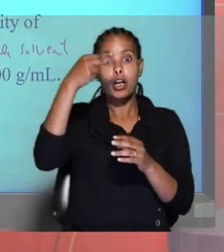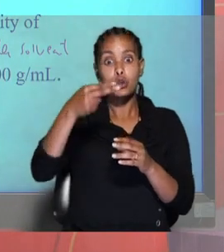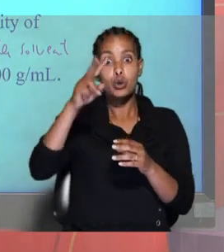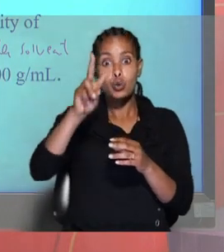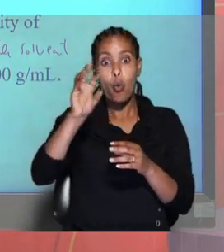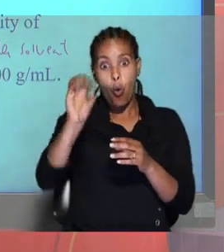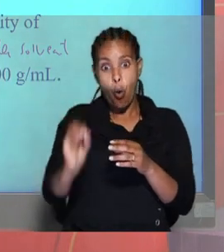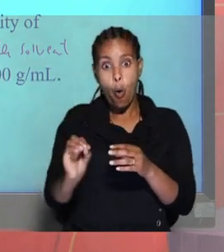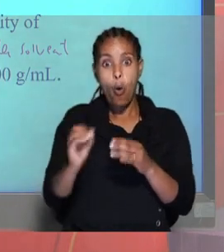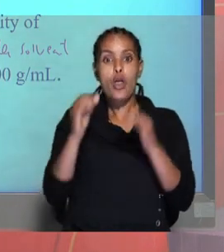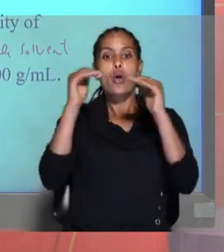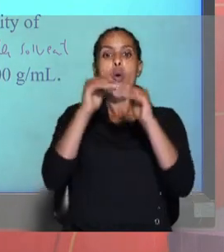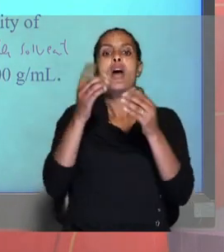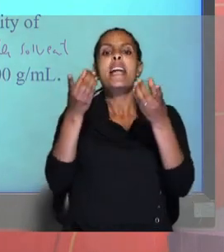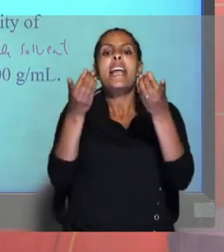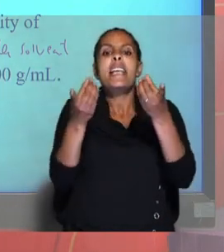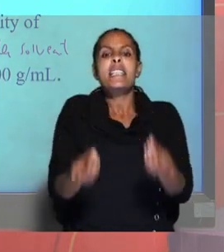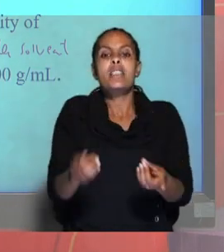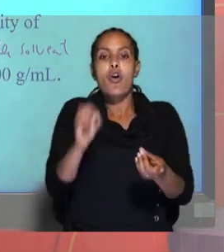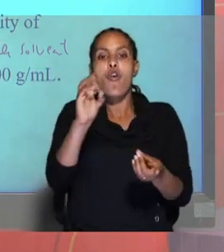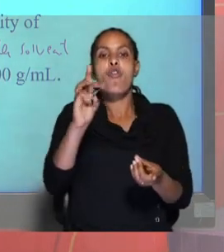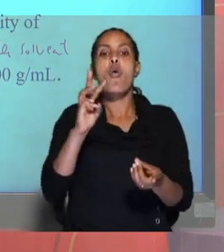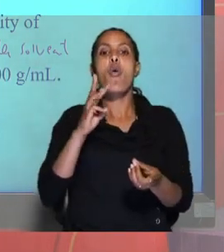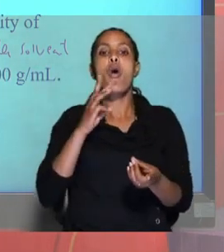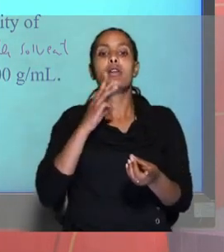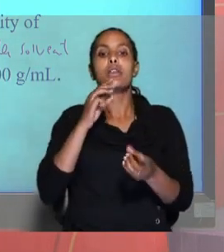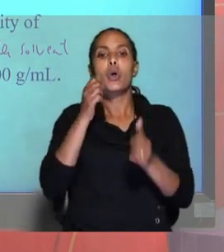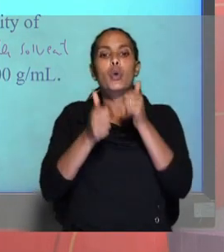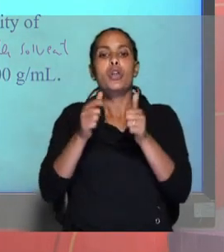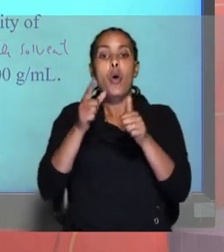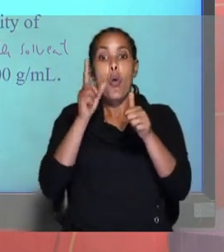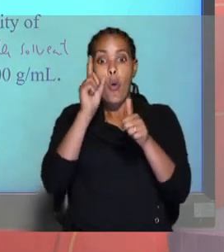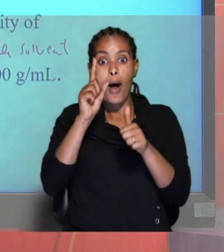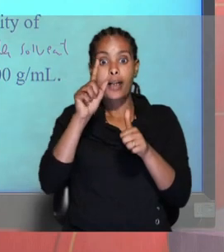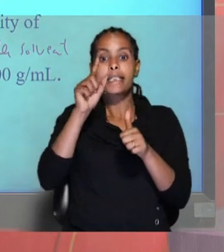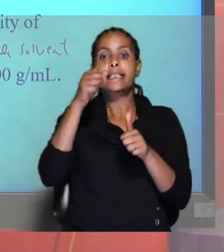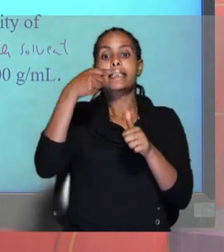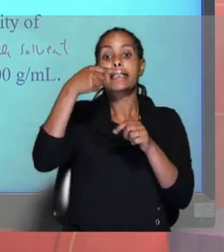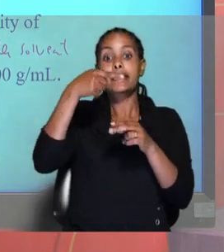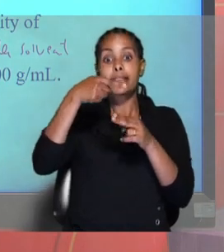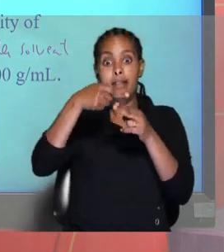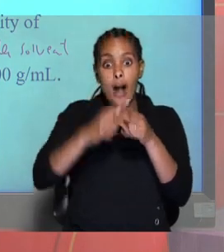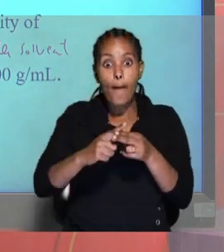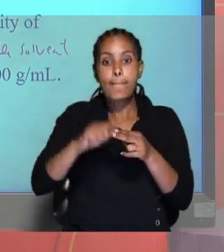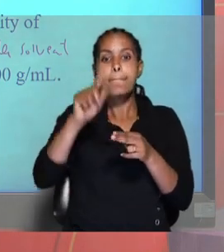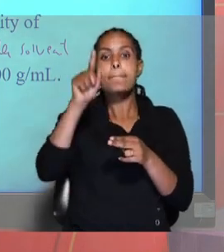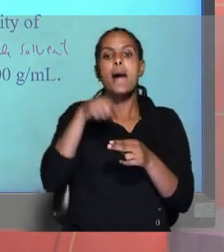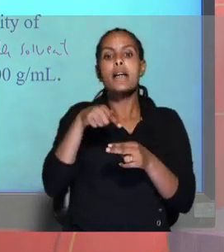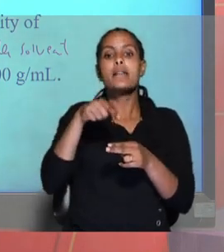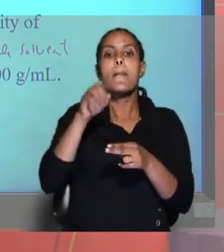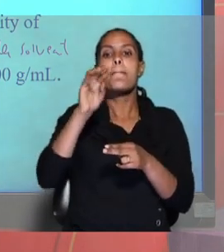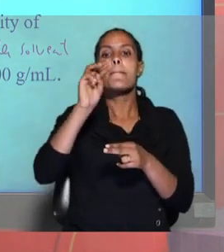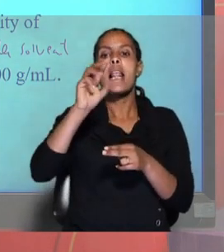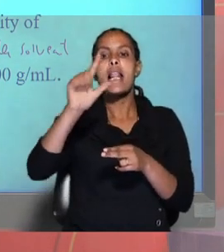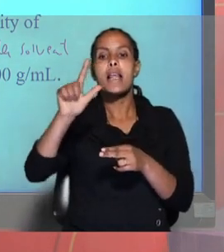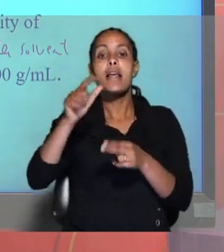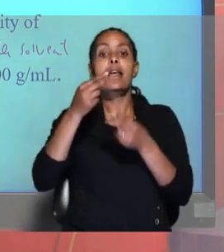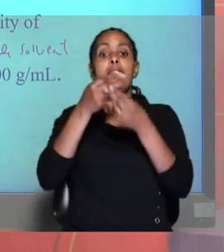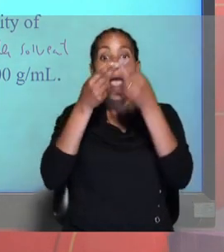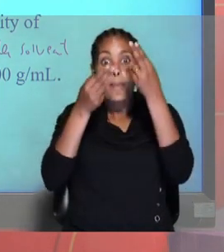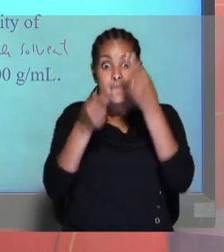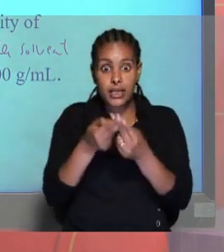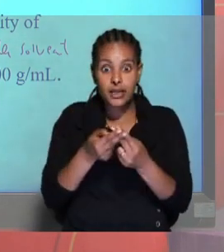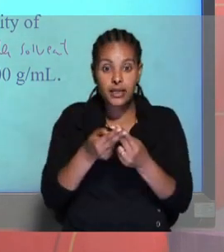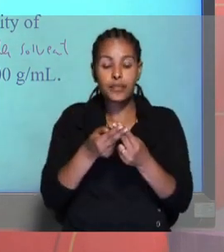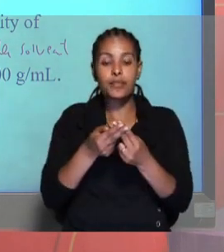H2O, equal density of water, which is 1 gram per milliliter, 1 gram per milliliter